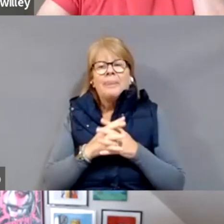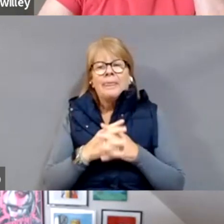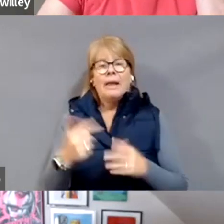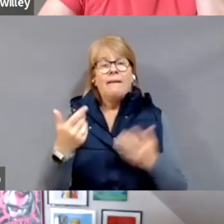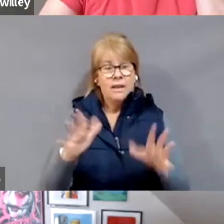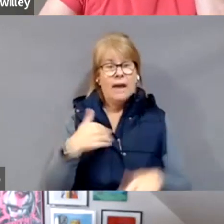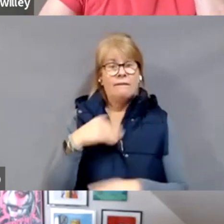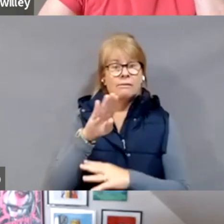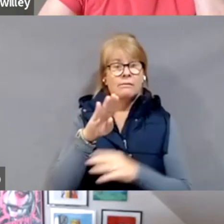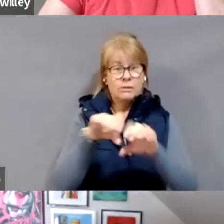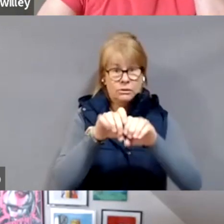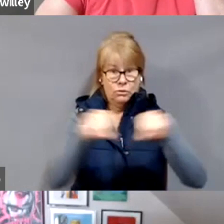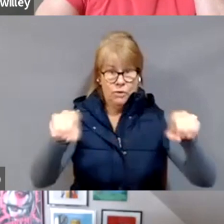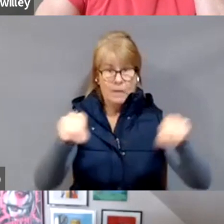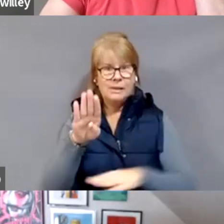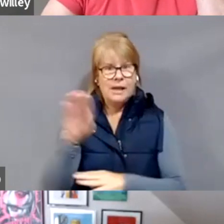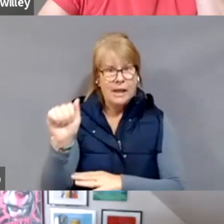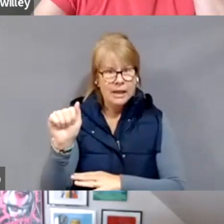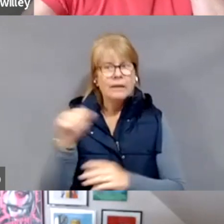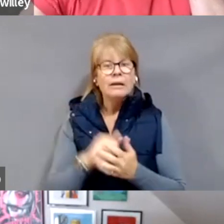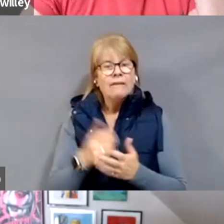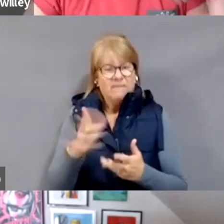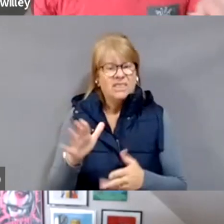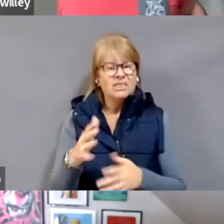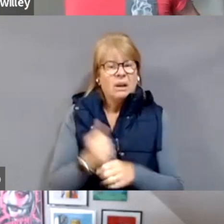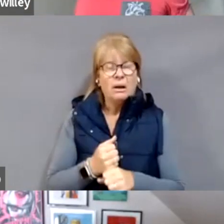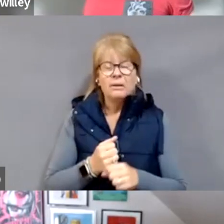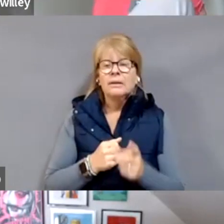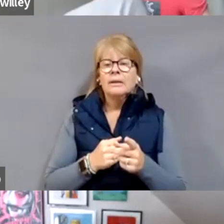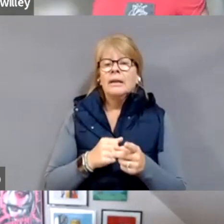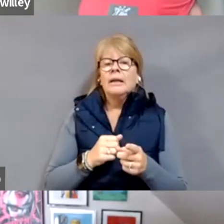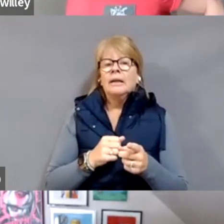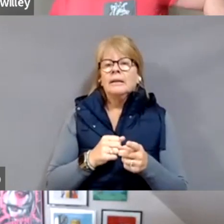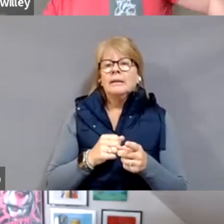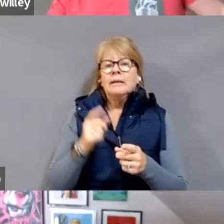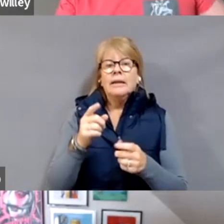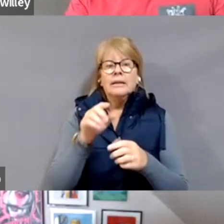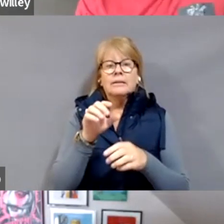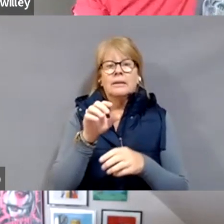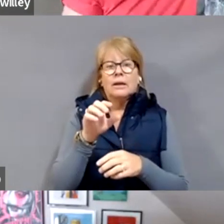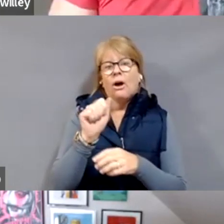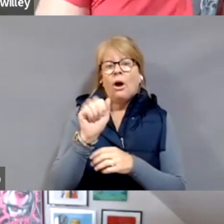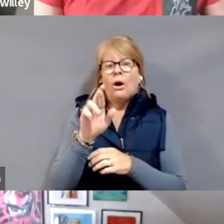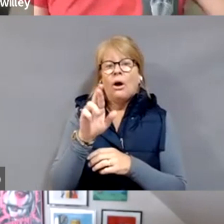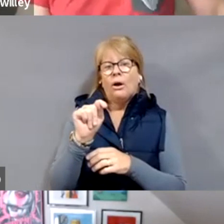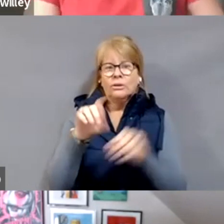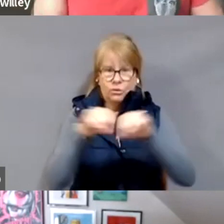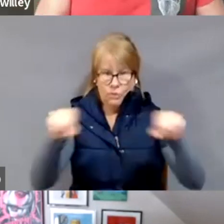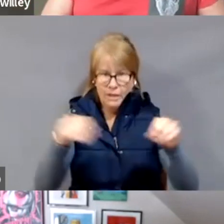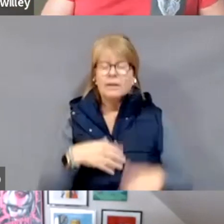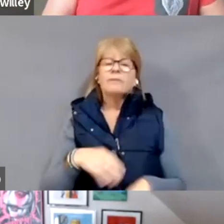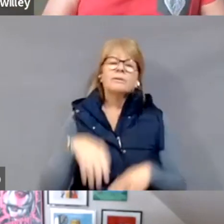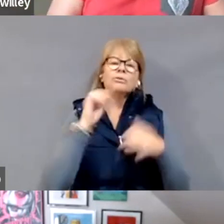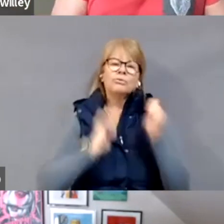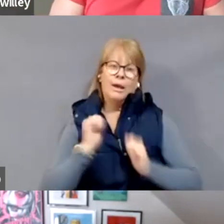Arts degree. That was my training, and the advantage of that, it was a drama program. We read a lot of